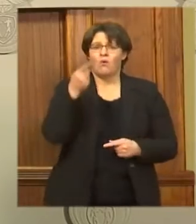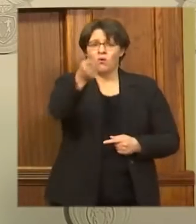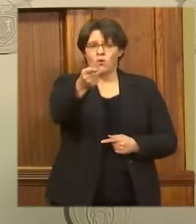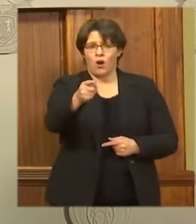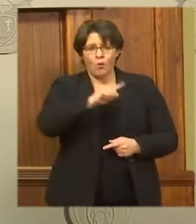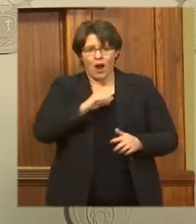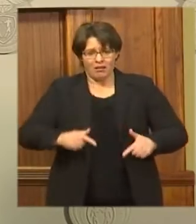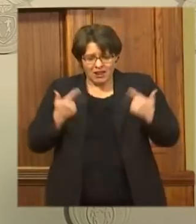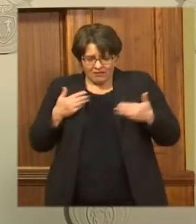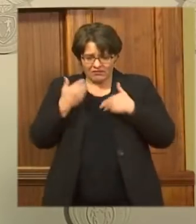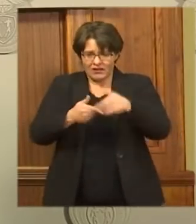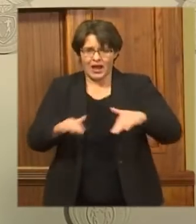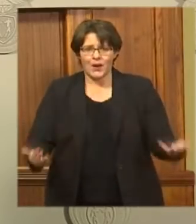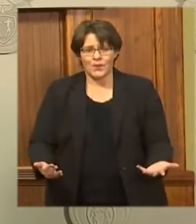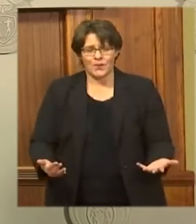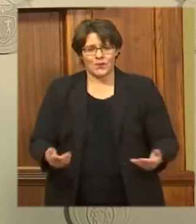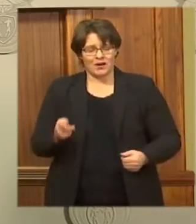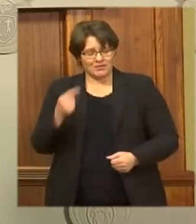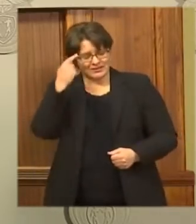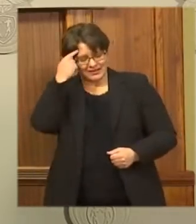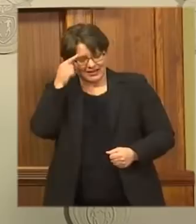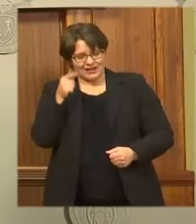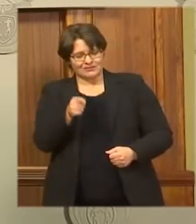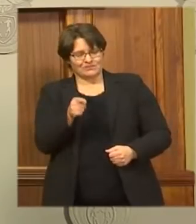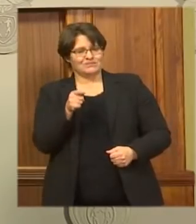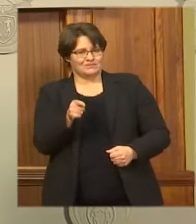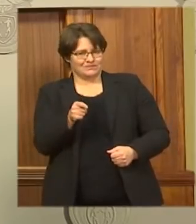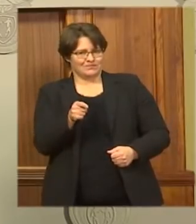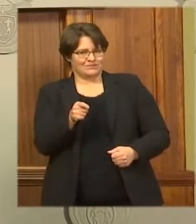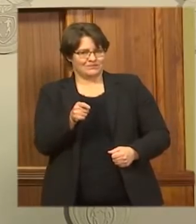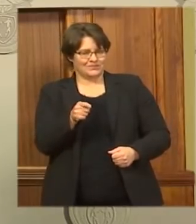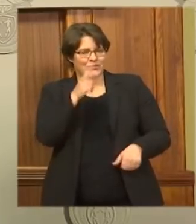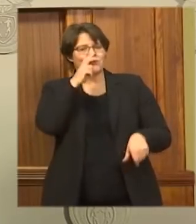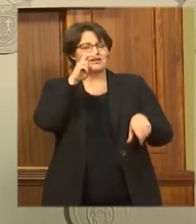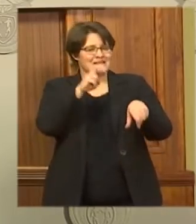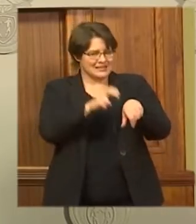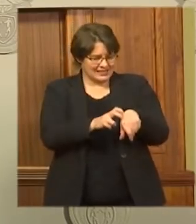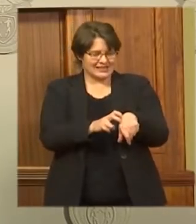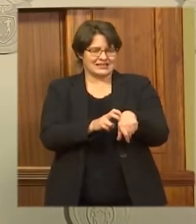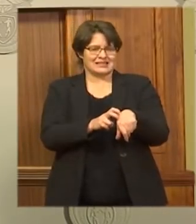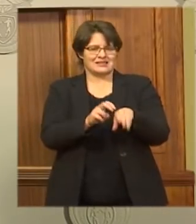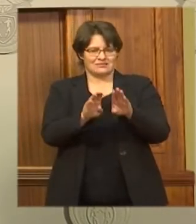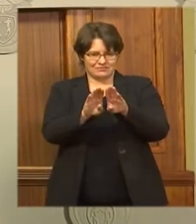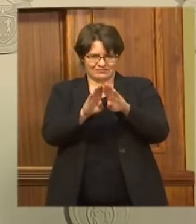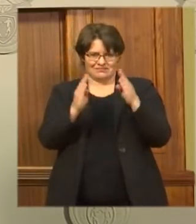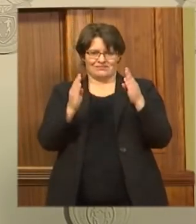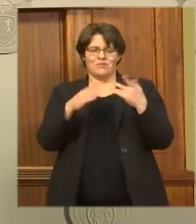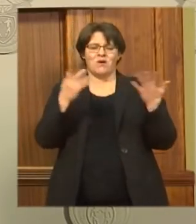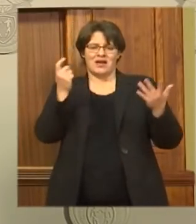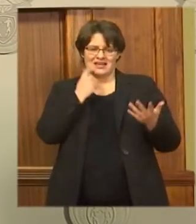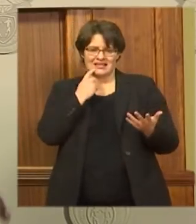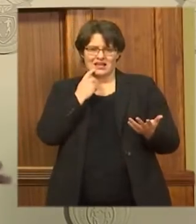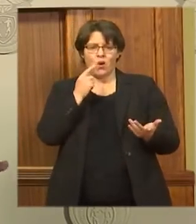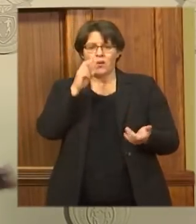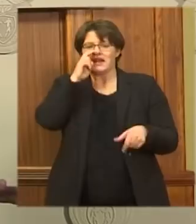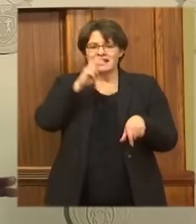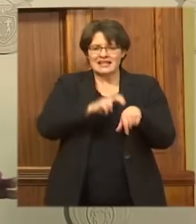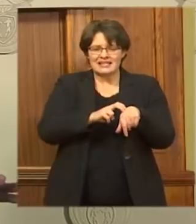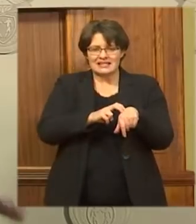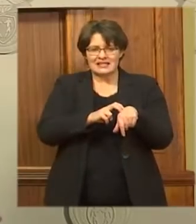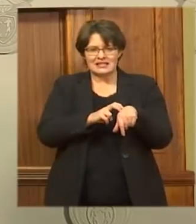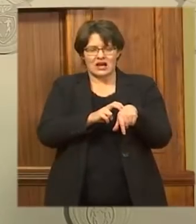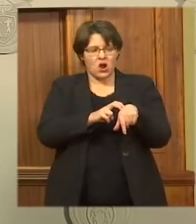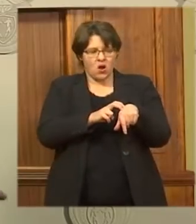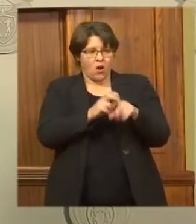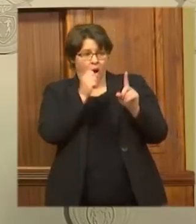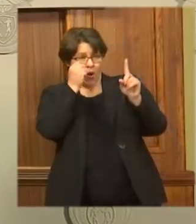their livelihoods. Through the easing of the lockdown, we are continuing to balance our